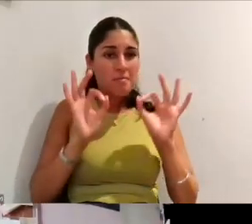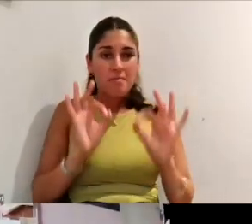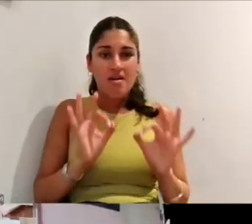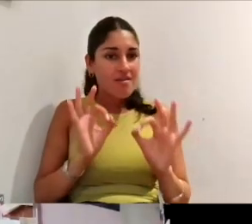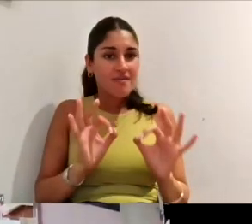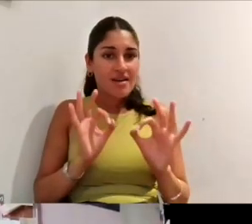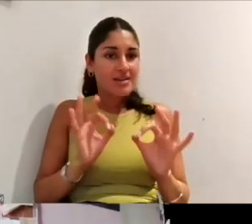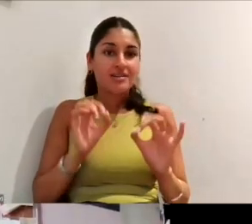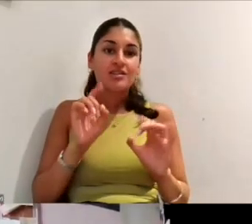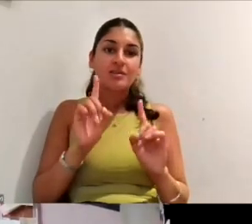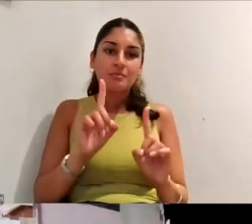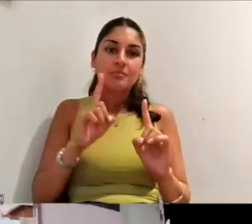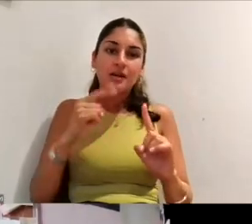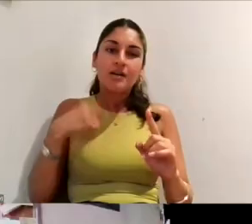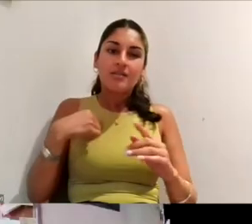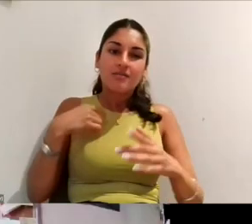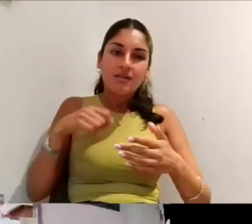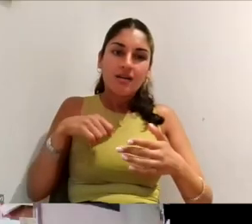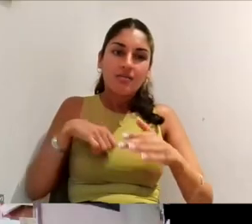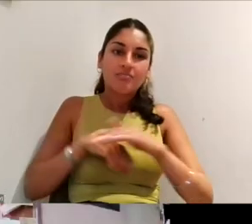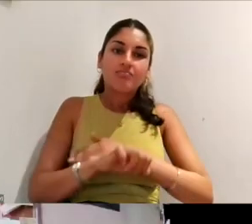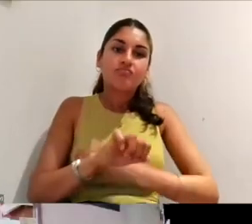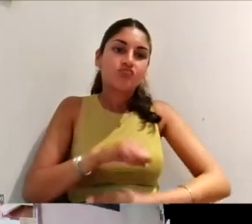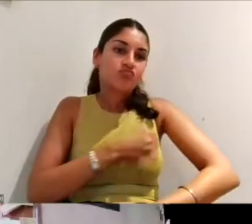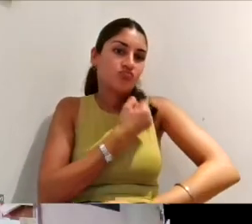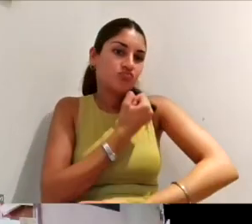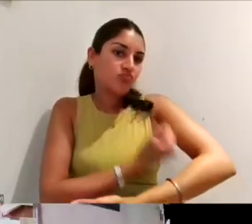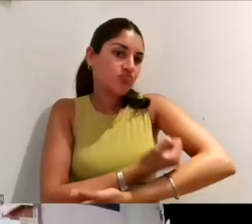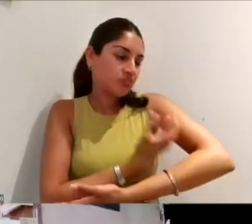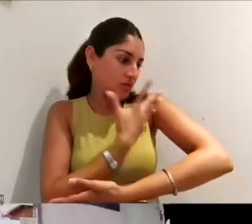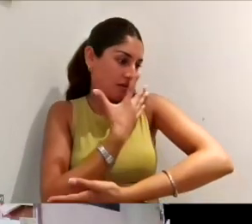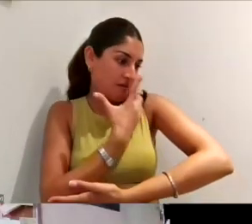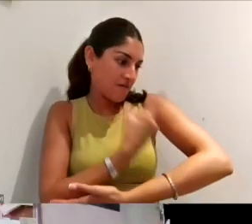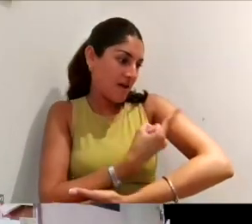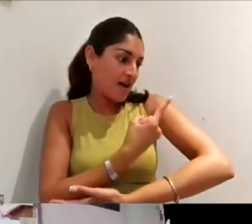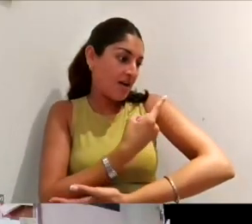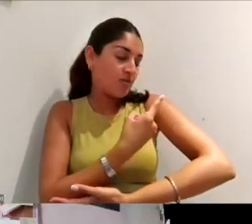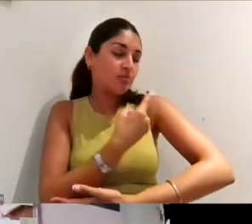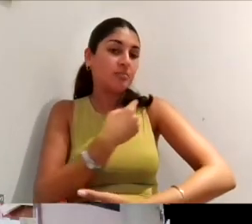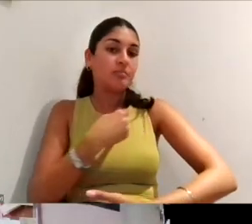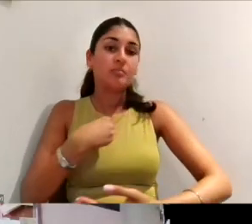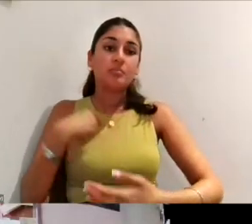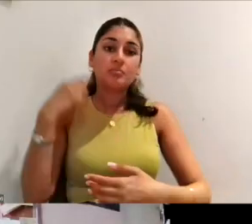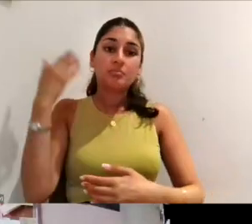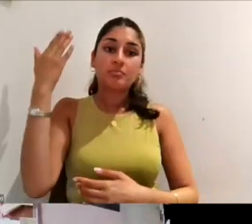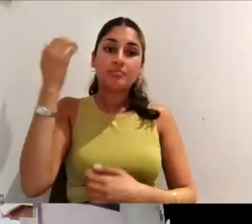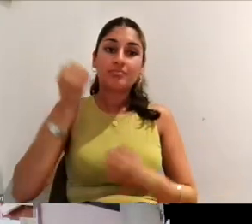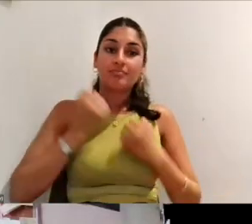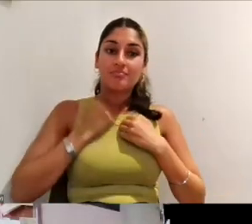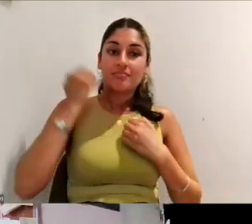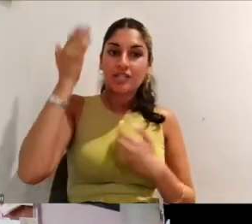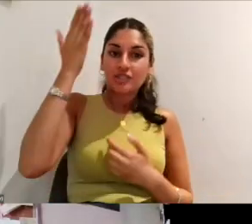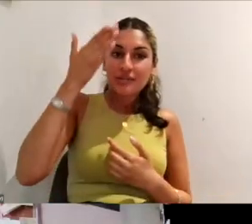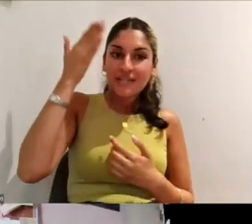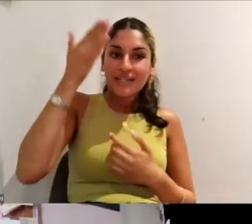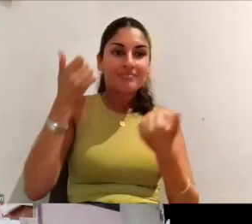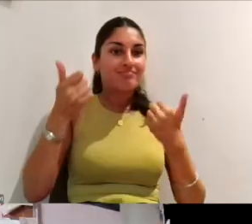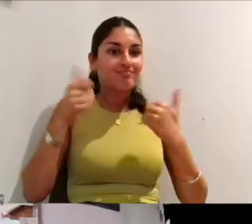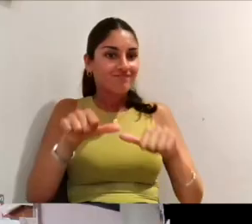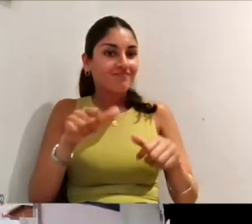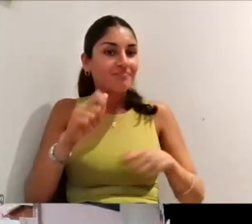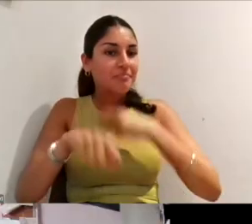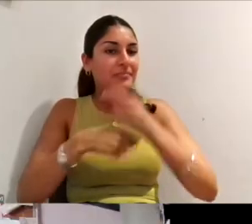test. My dreams came true, and all were impressed. A valued writer,